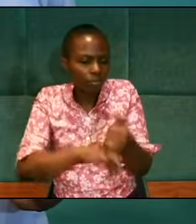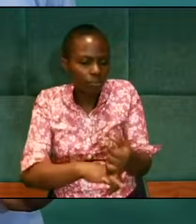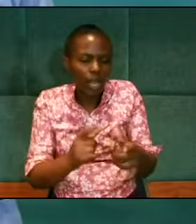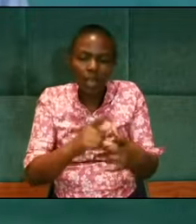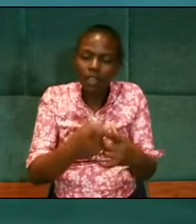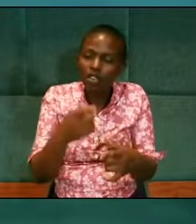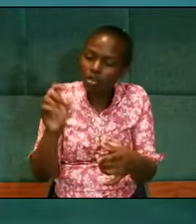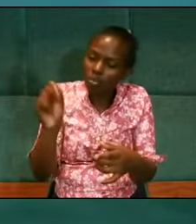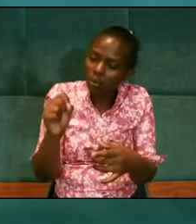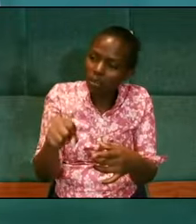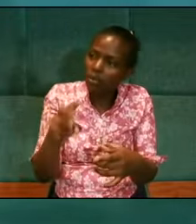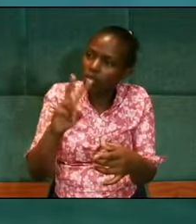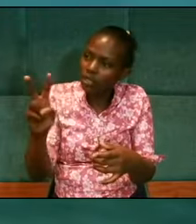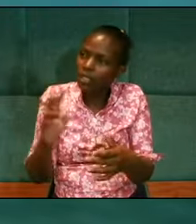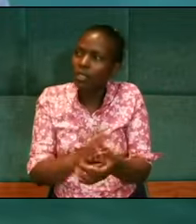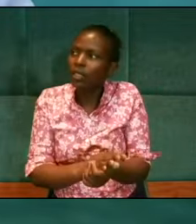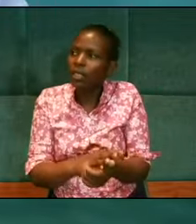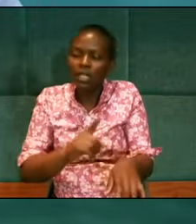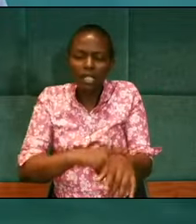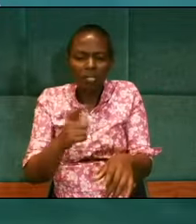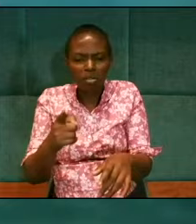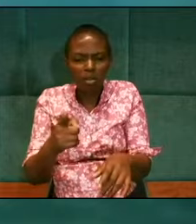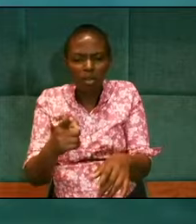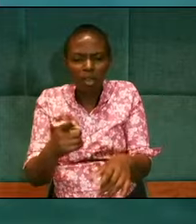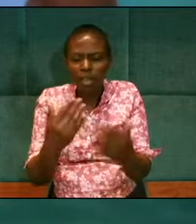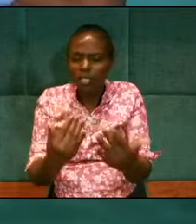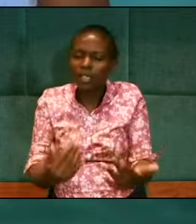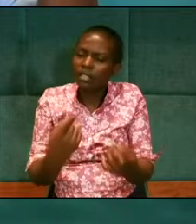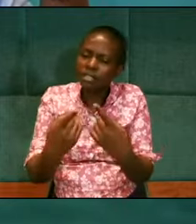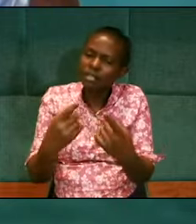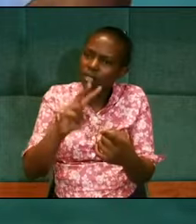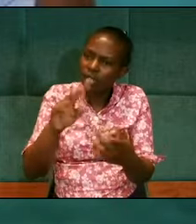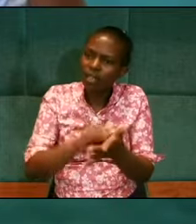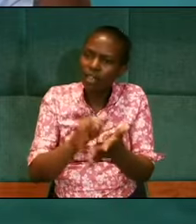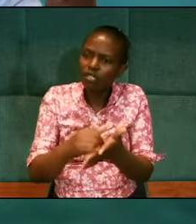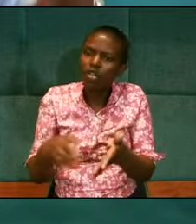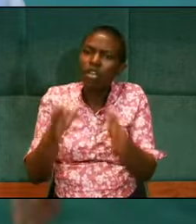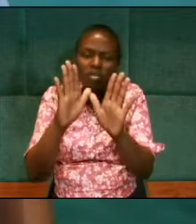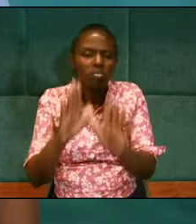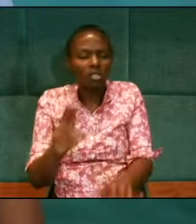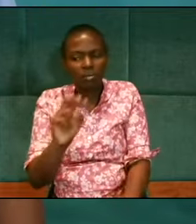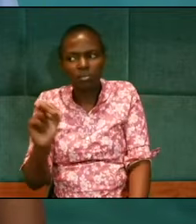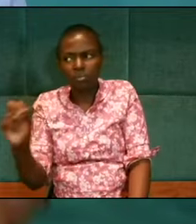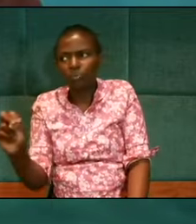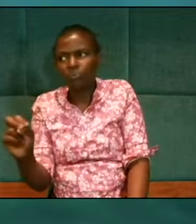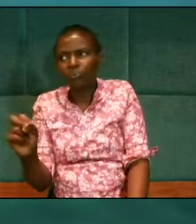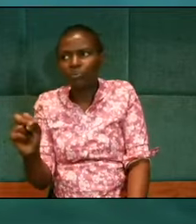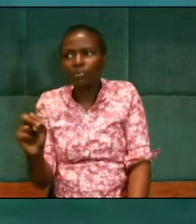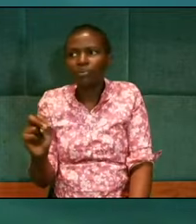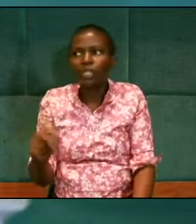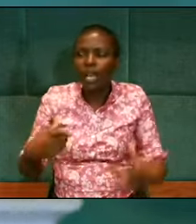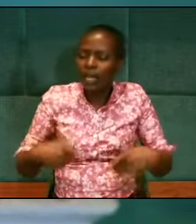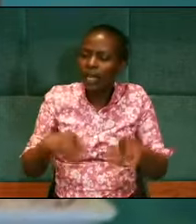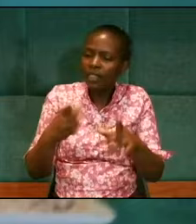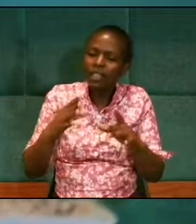your child feels you are useless to this subject matter, at least let her state her opinion. Let her tell